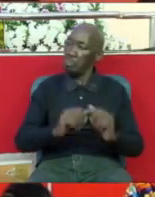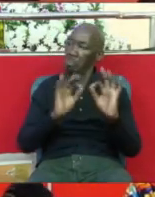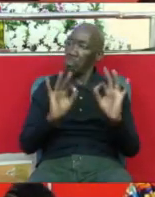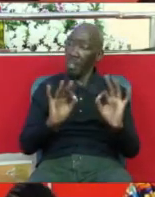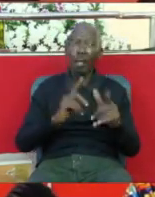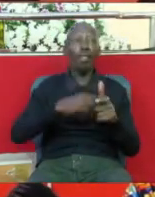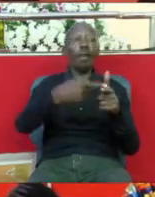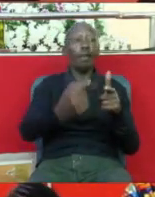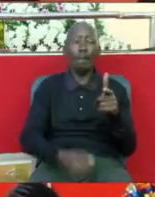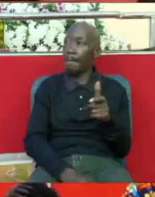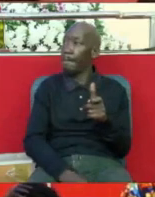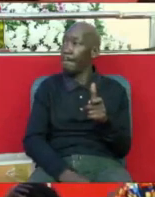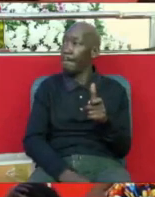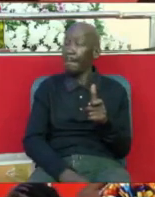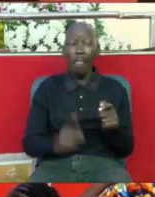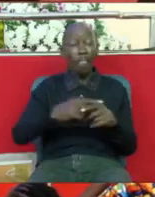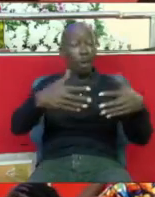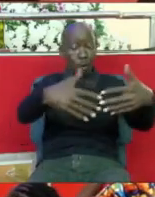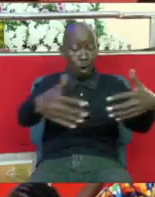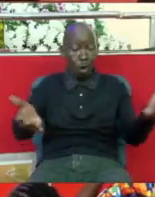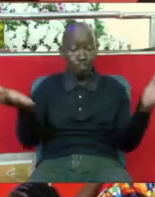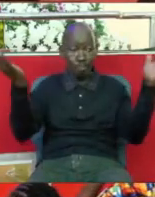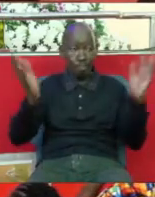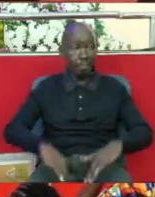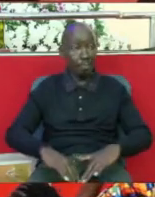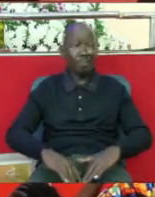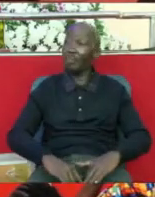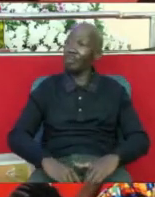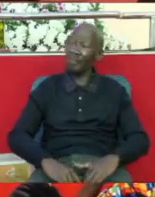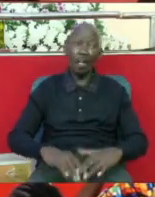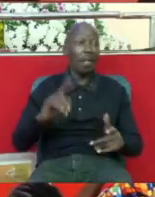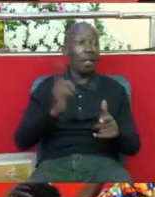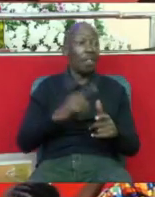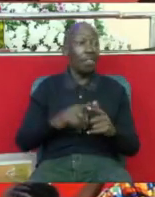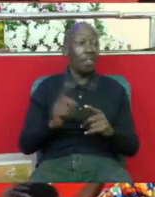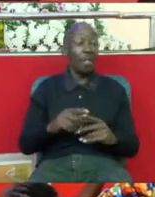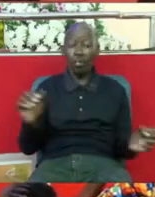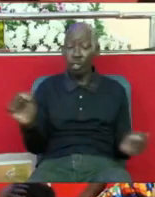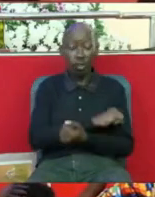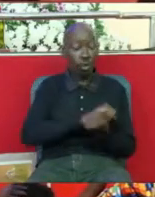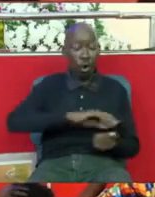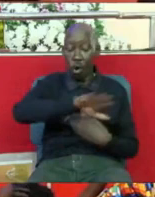And then the wall came down and destroyed all of them.